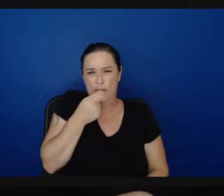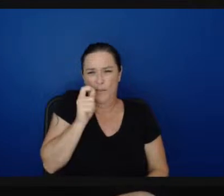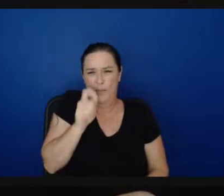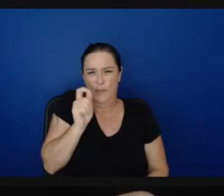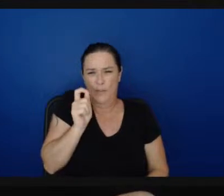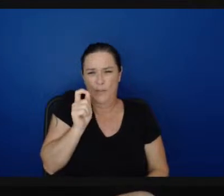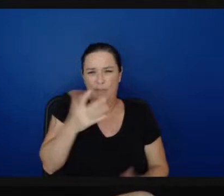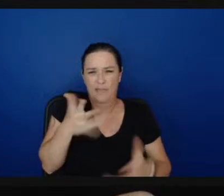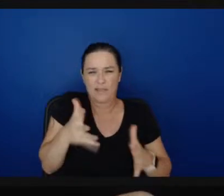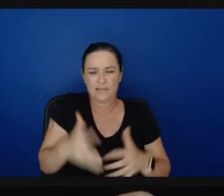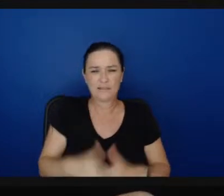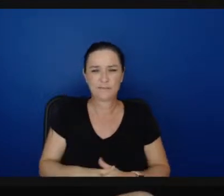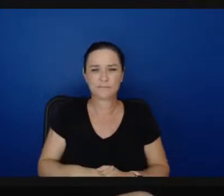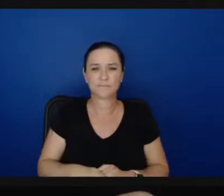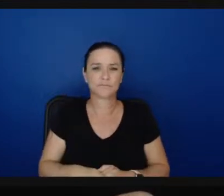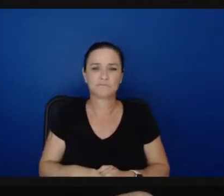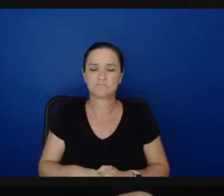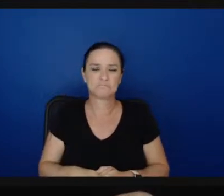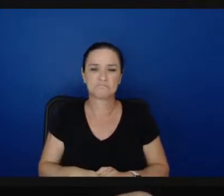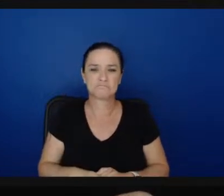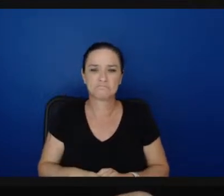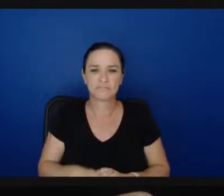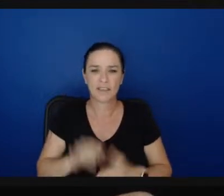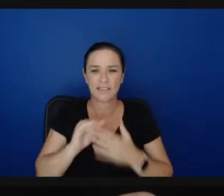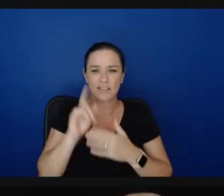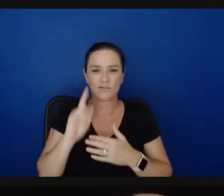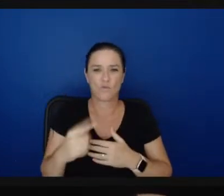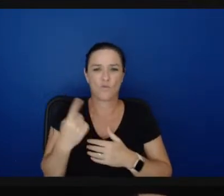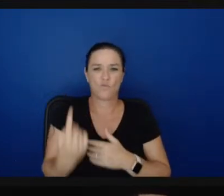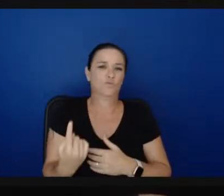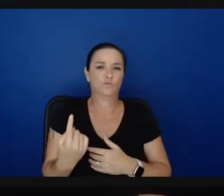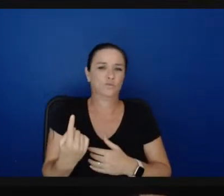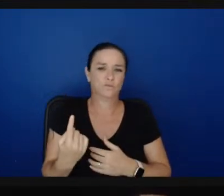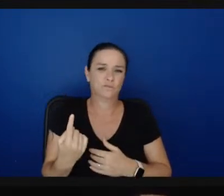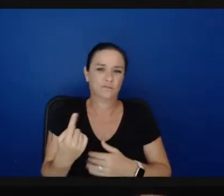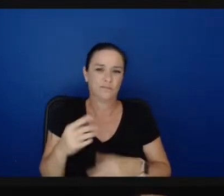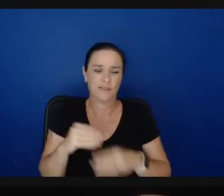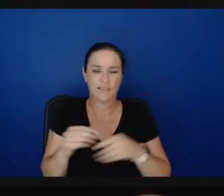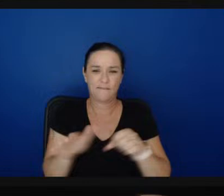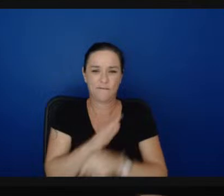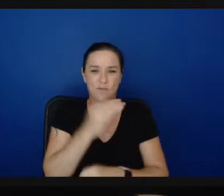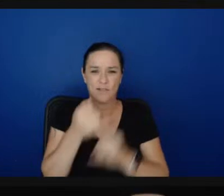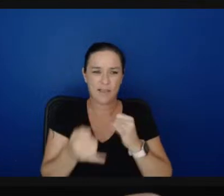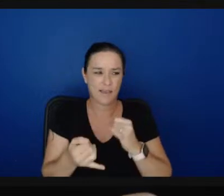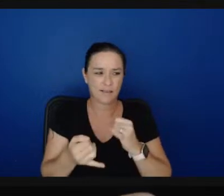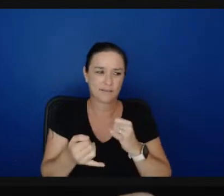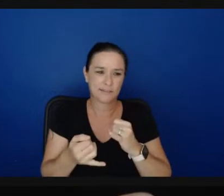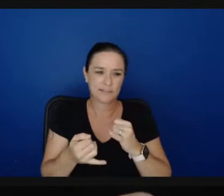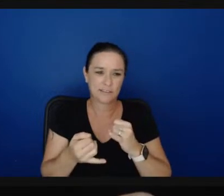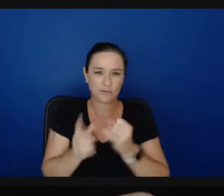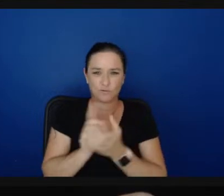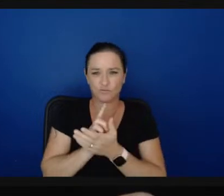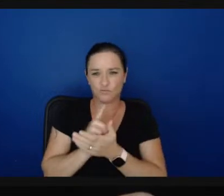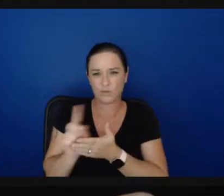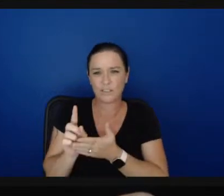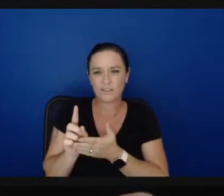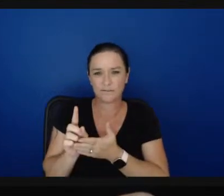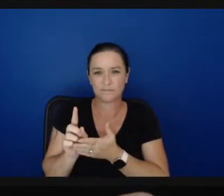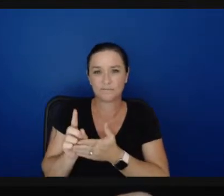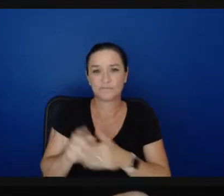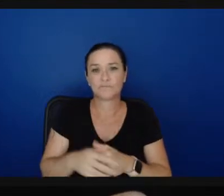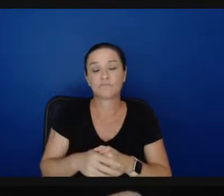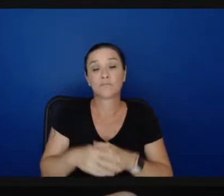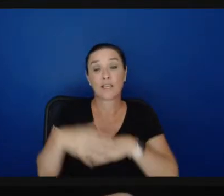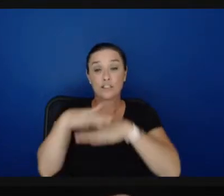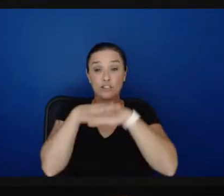dot. So that's the only one in the whole last week here. And shallow ones,